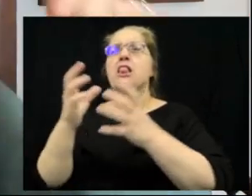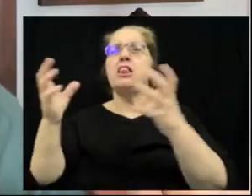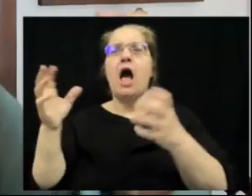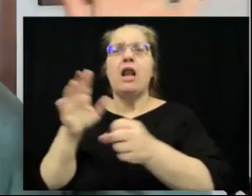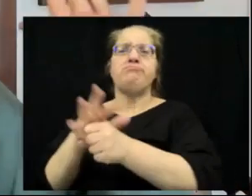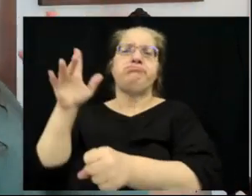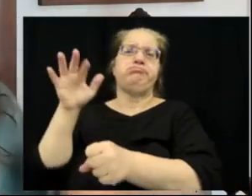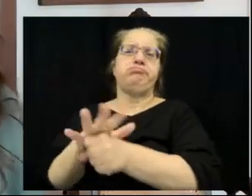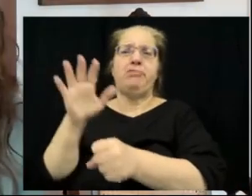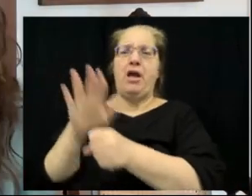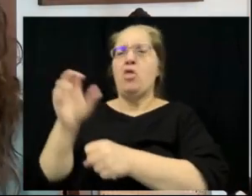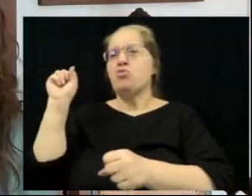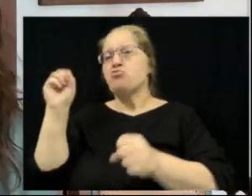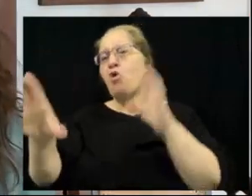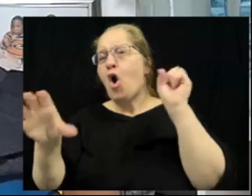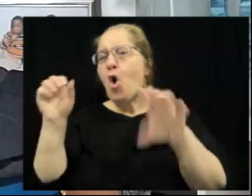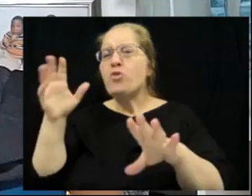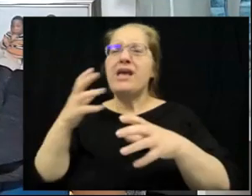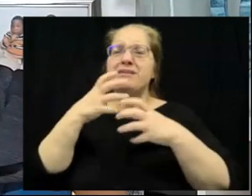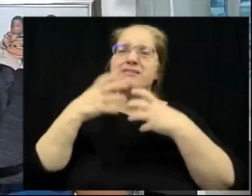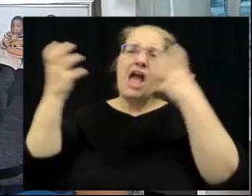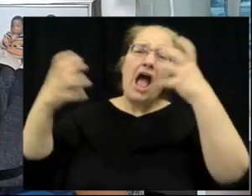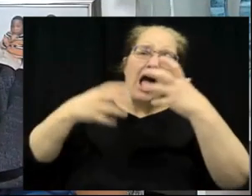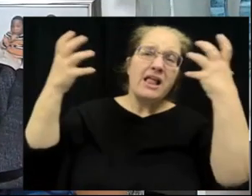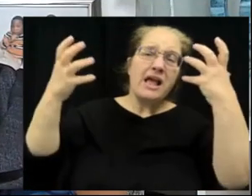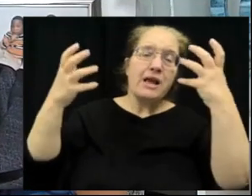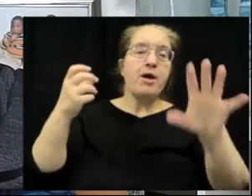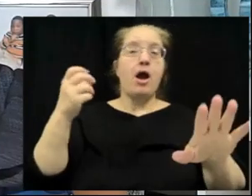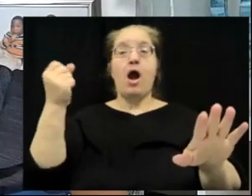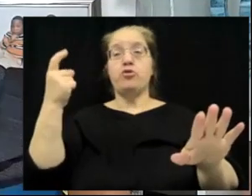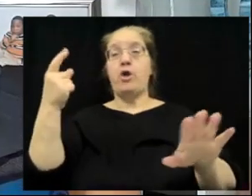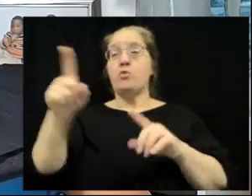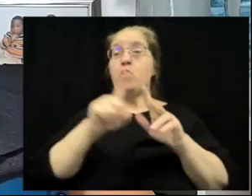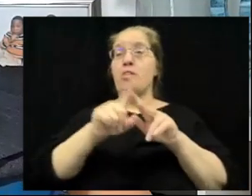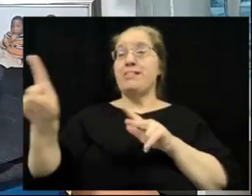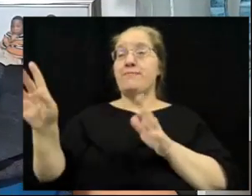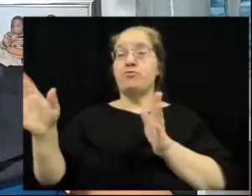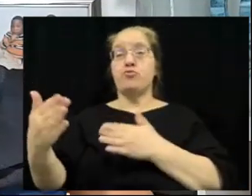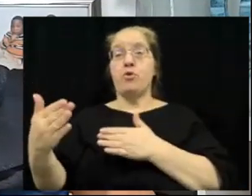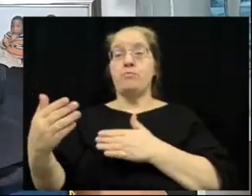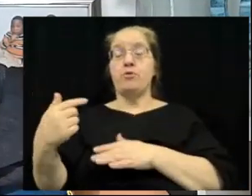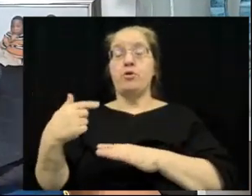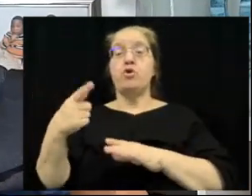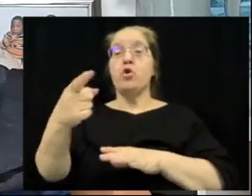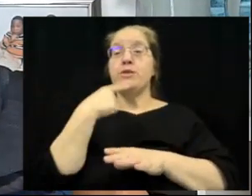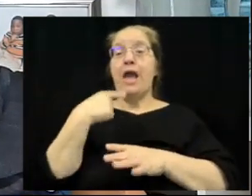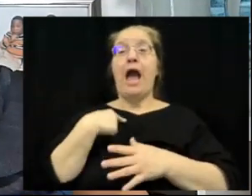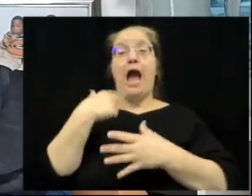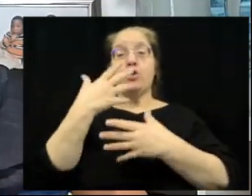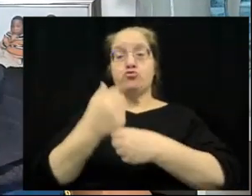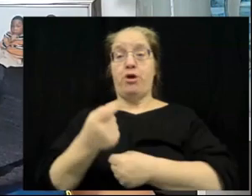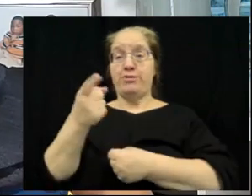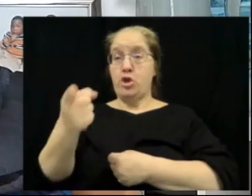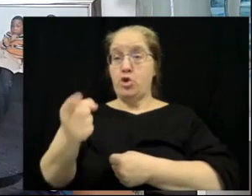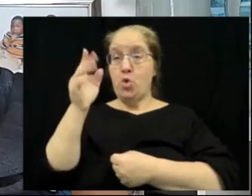there can be yelling. But when you walk out the room, you're saying, I trust that you're going to figure this